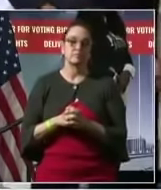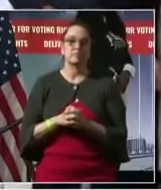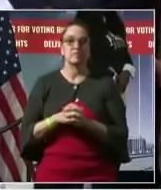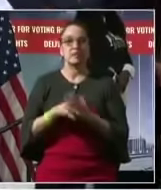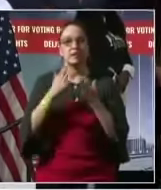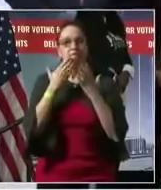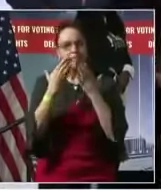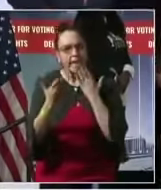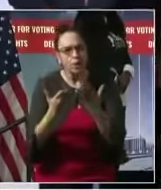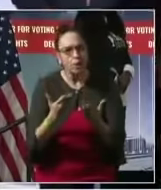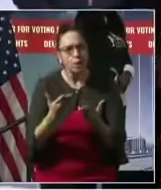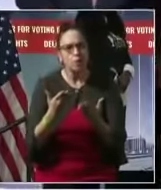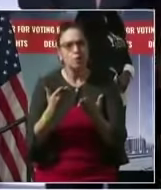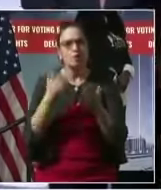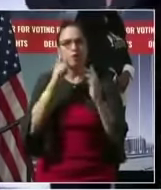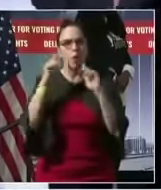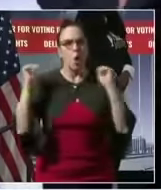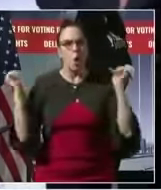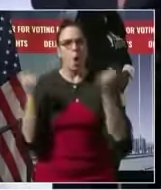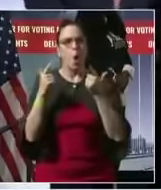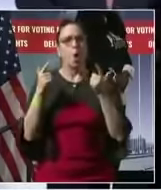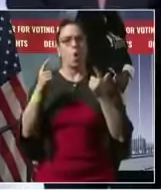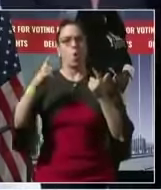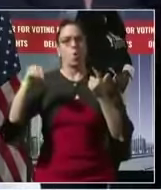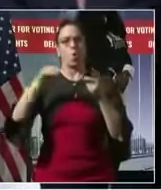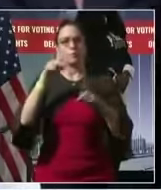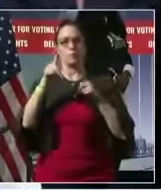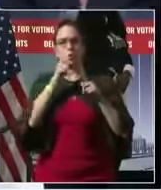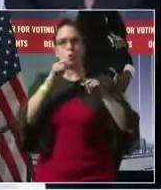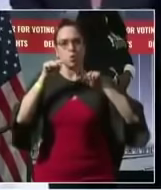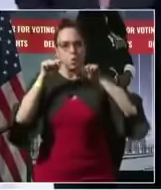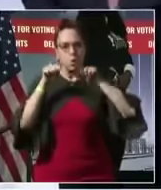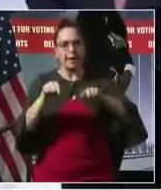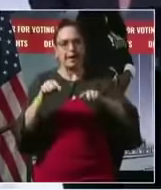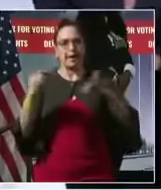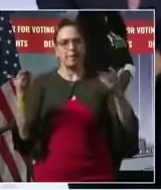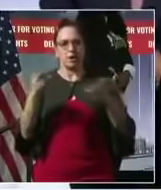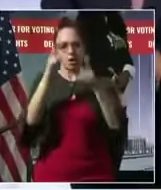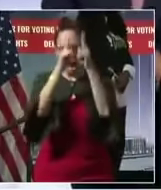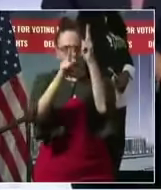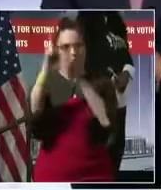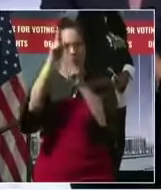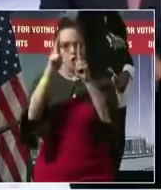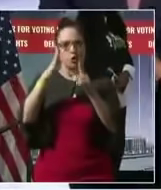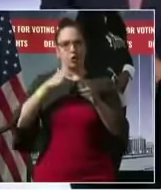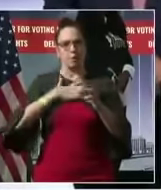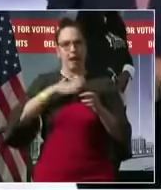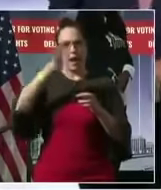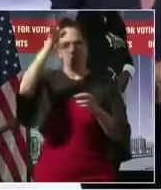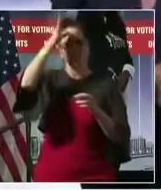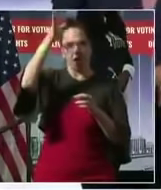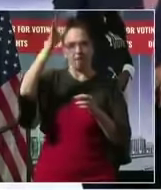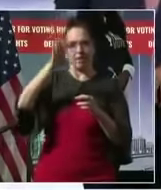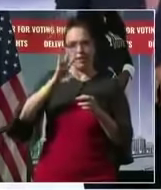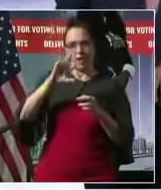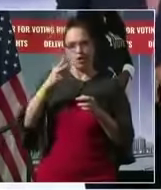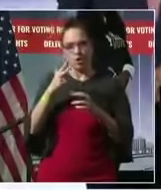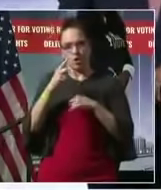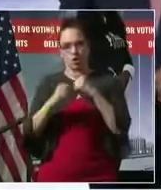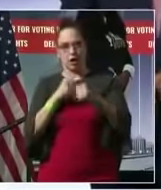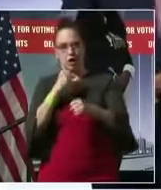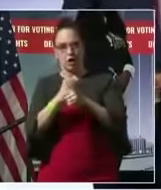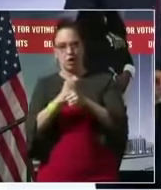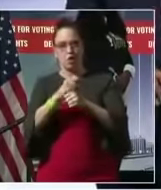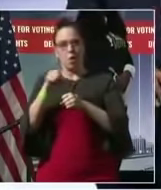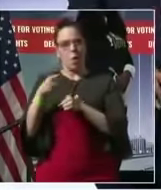thank you to all of those who are here to honor my grandfather's 93rd year, the only way